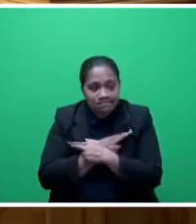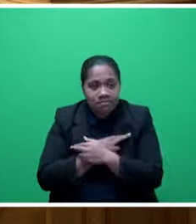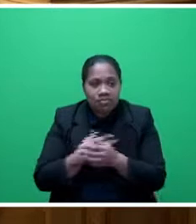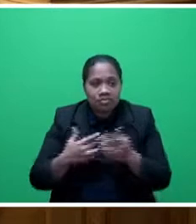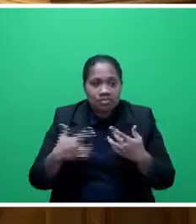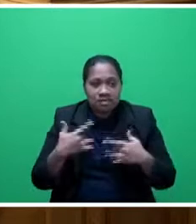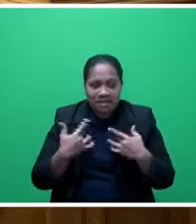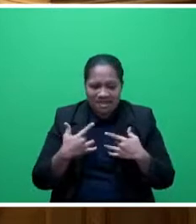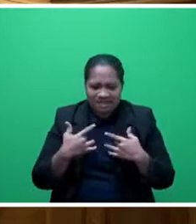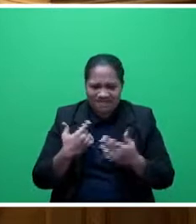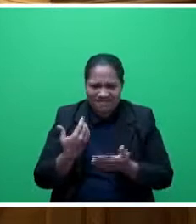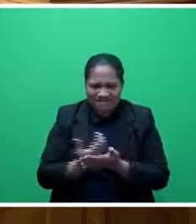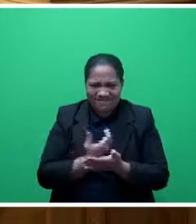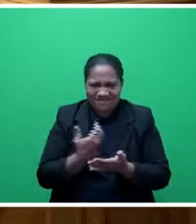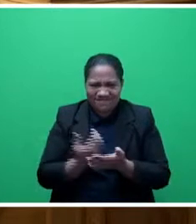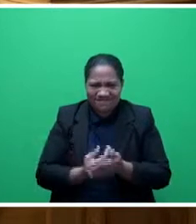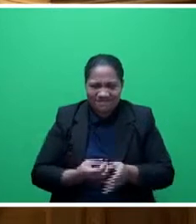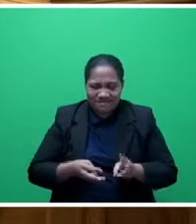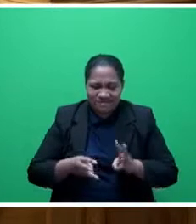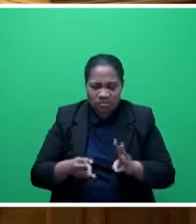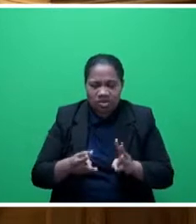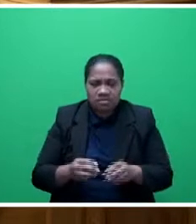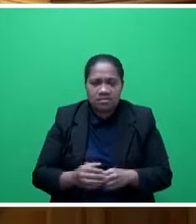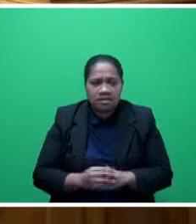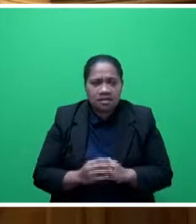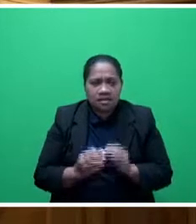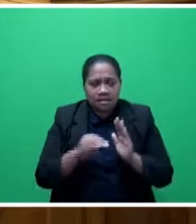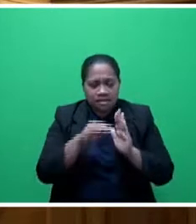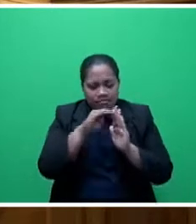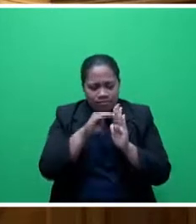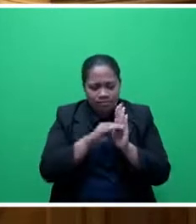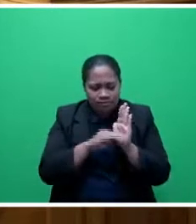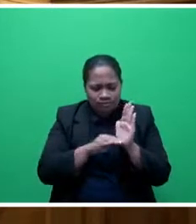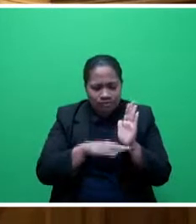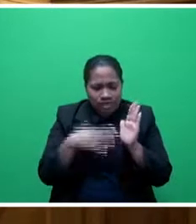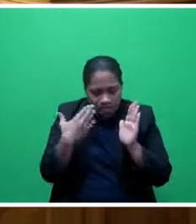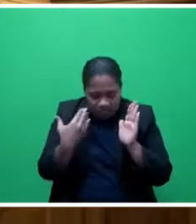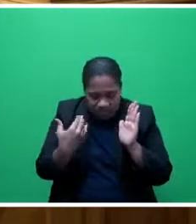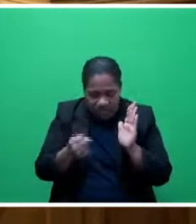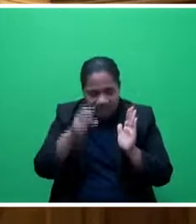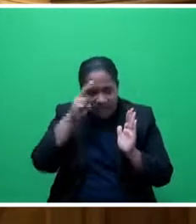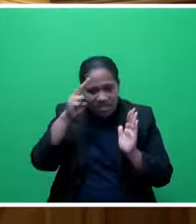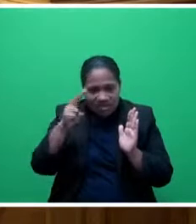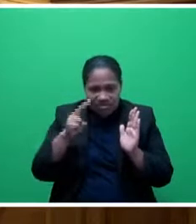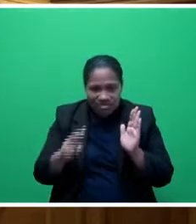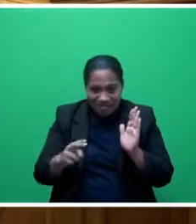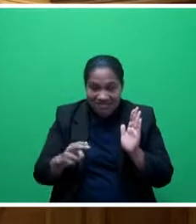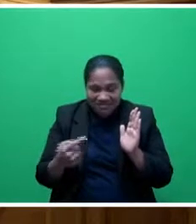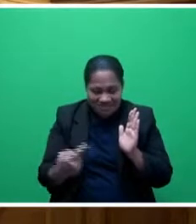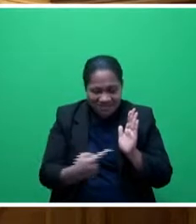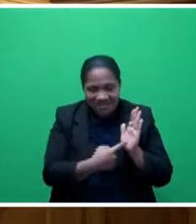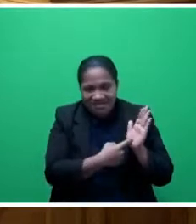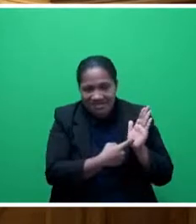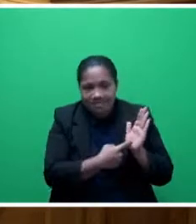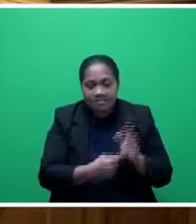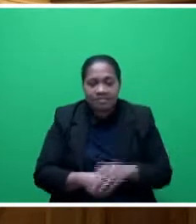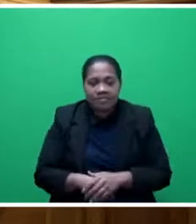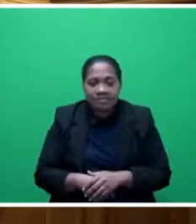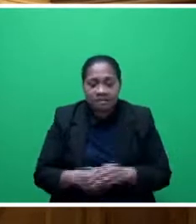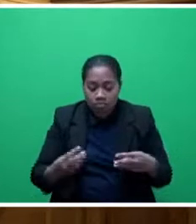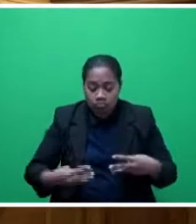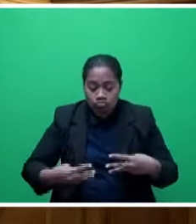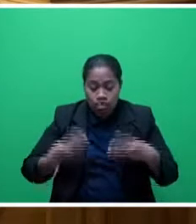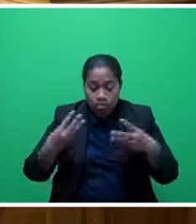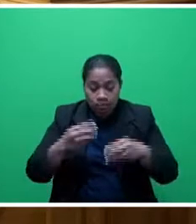life-saving measures and protocols that are in place nationwide. The war against